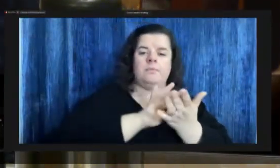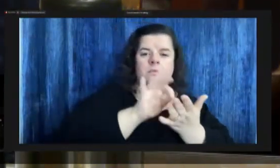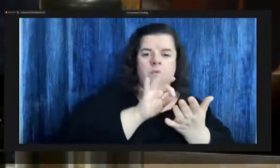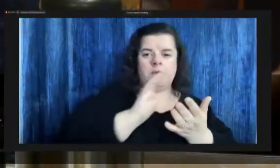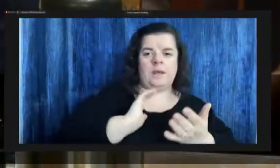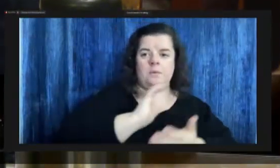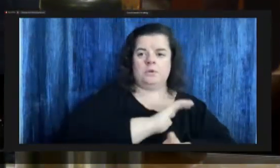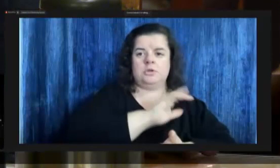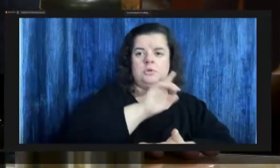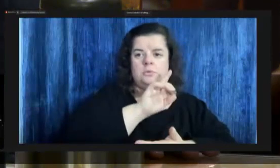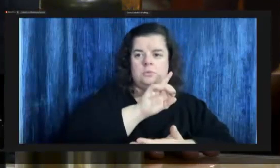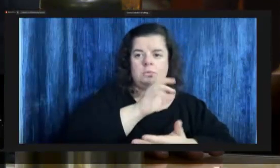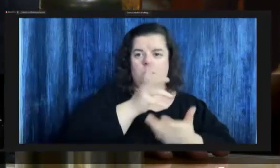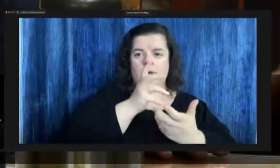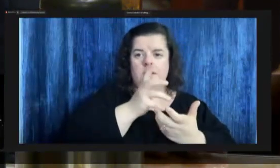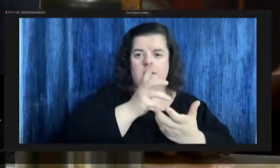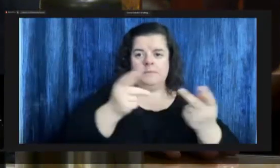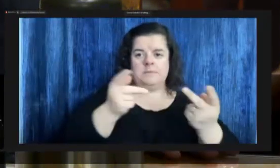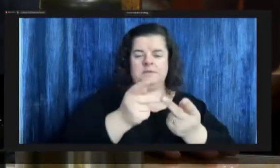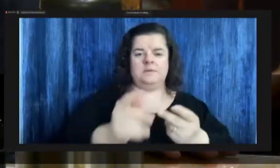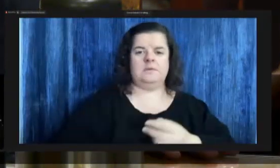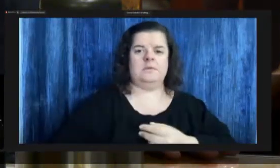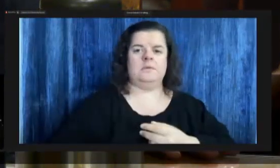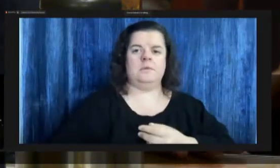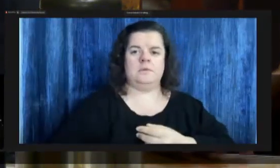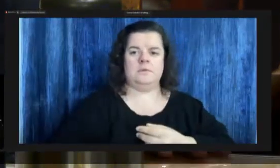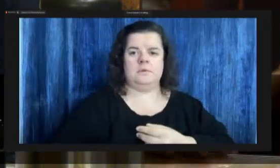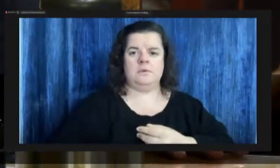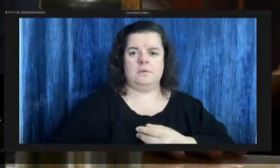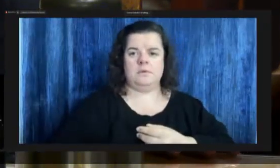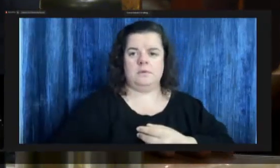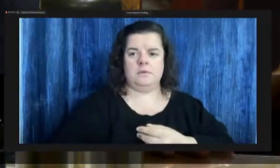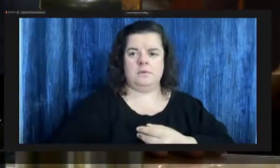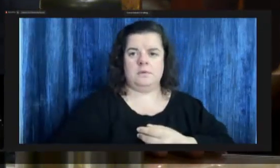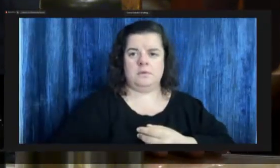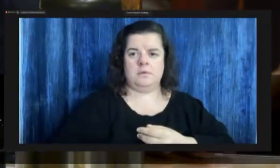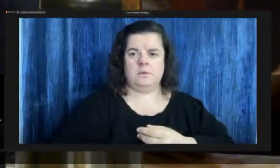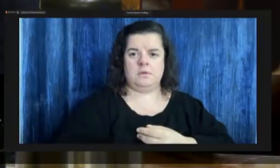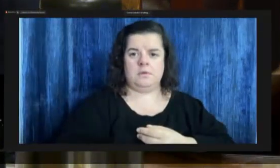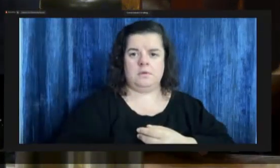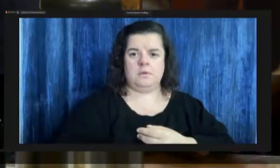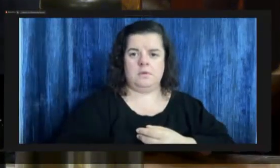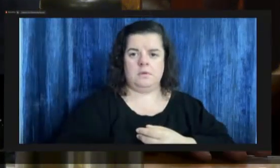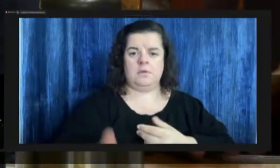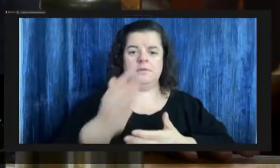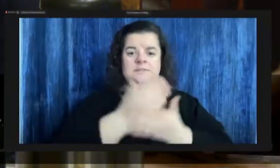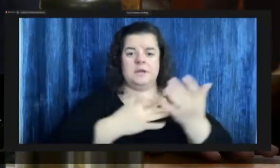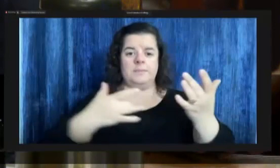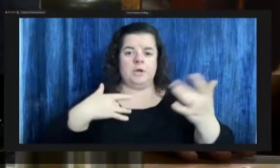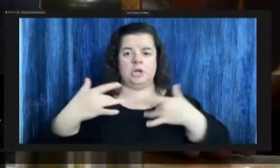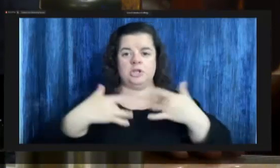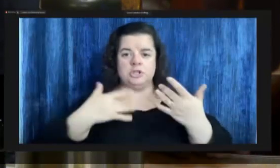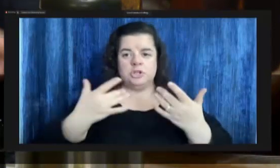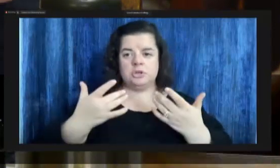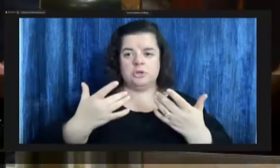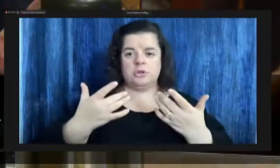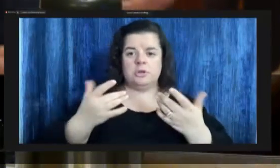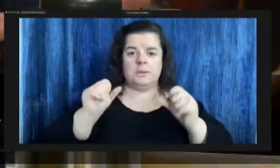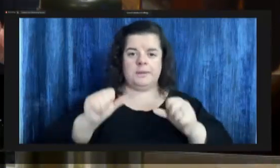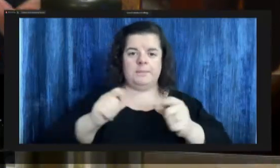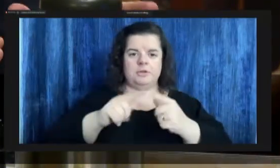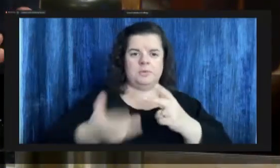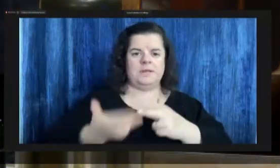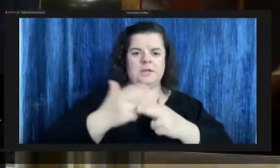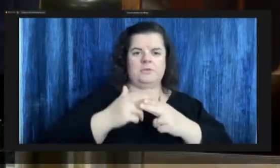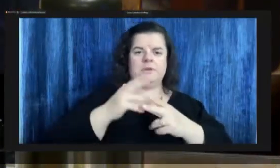council-wide positions, and there is some concern over continuing to increase those positions or change